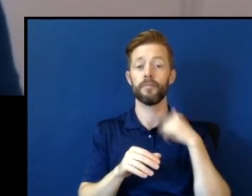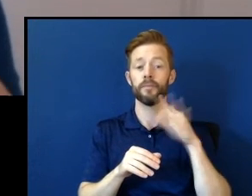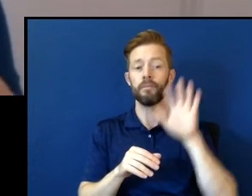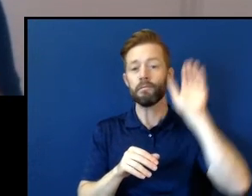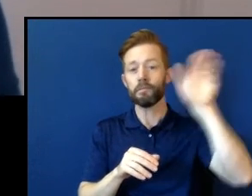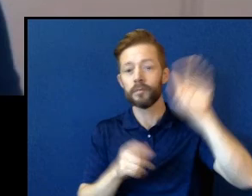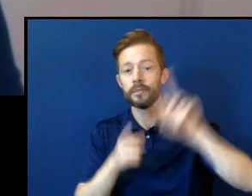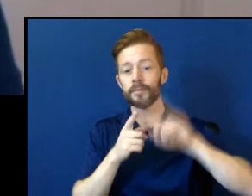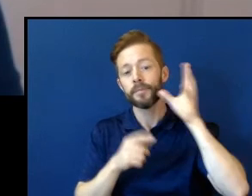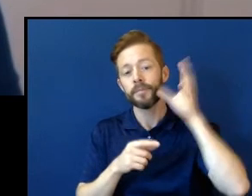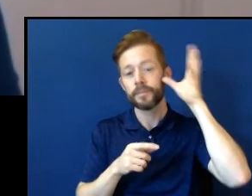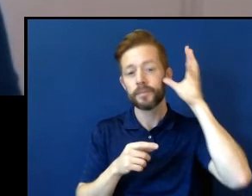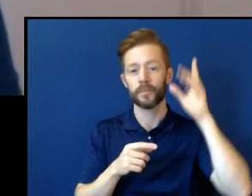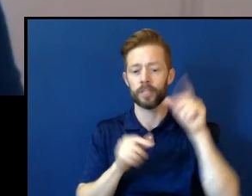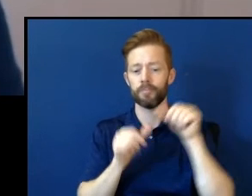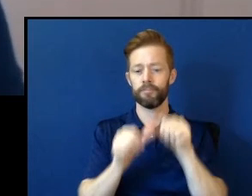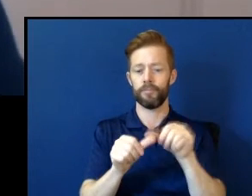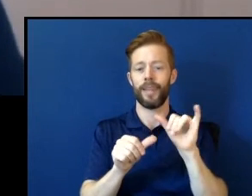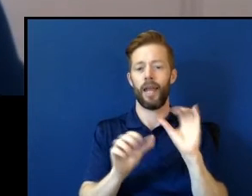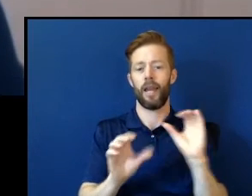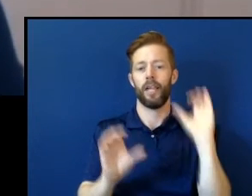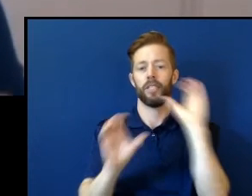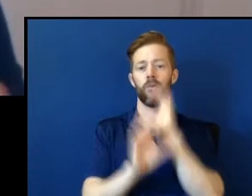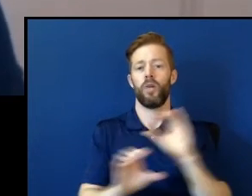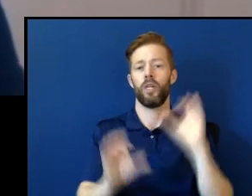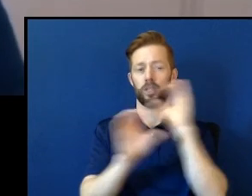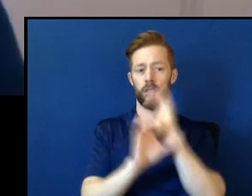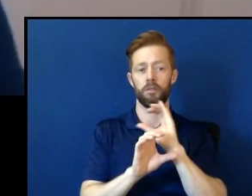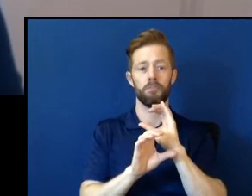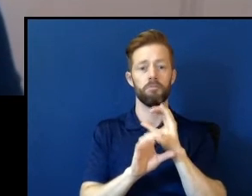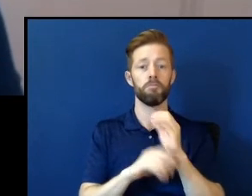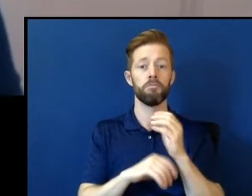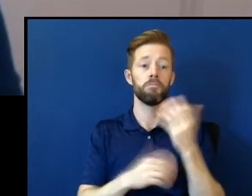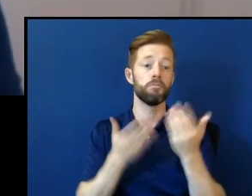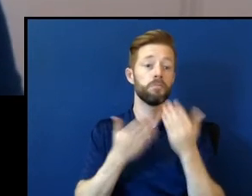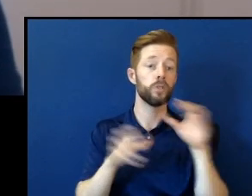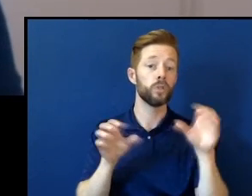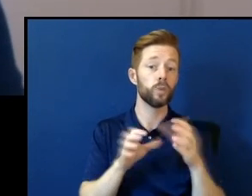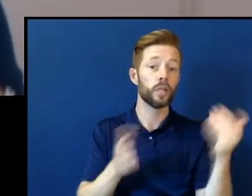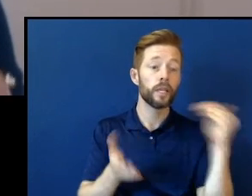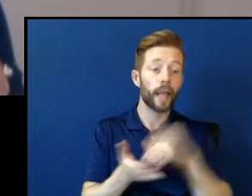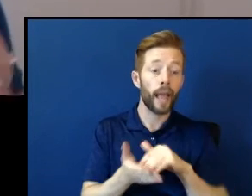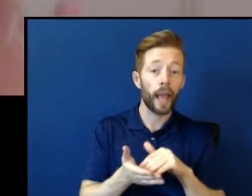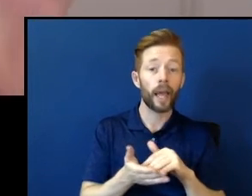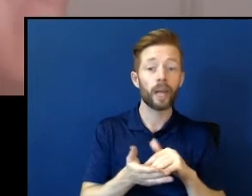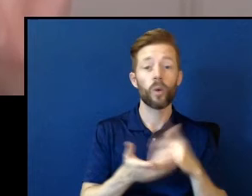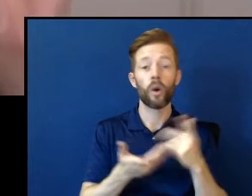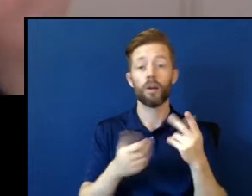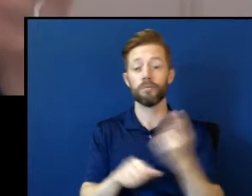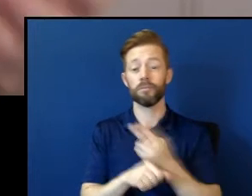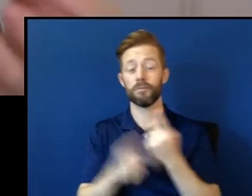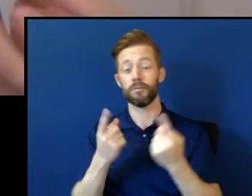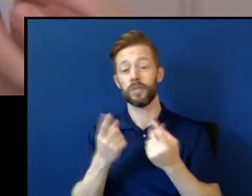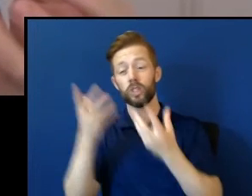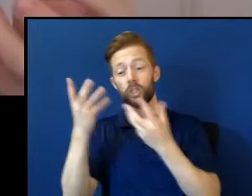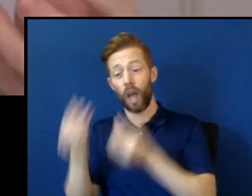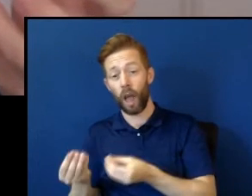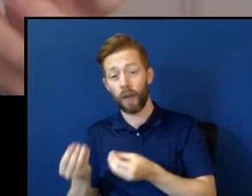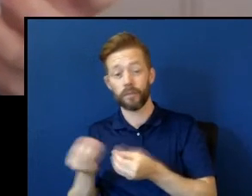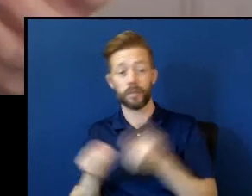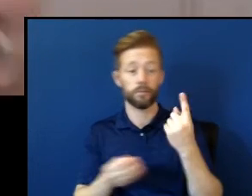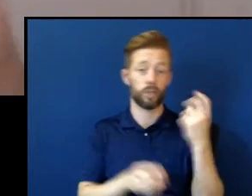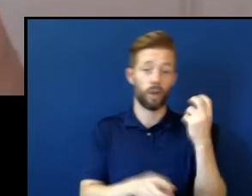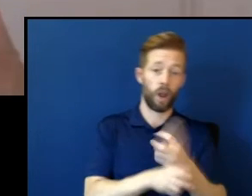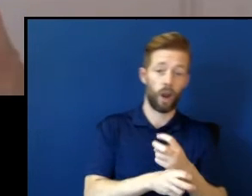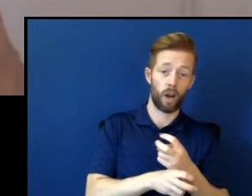parents to continue with that exploration, maybe do that again and show them, or use a soft object